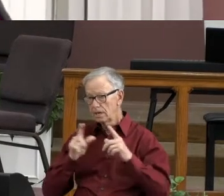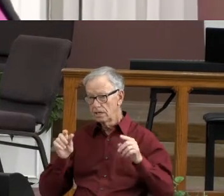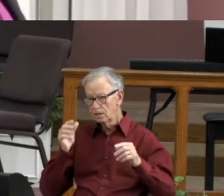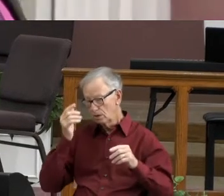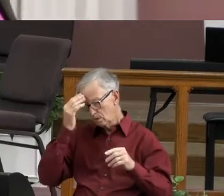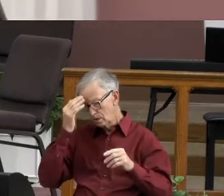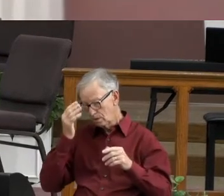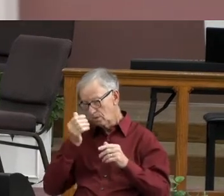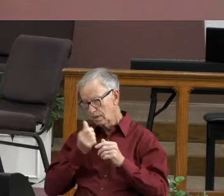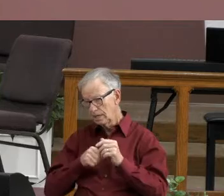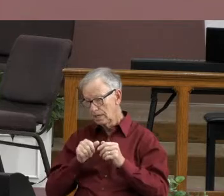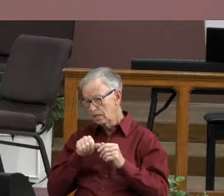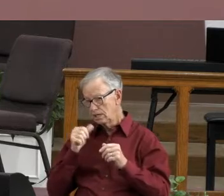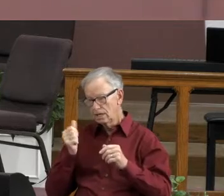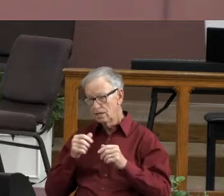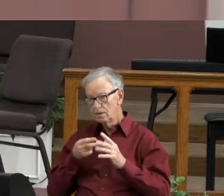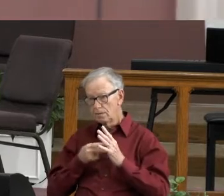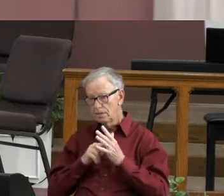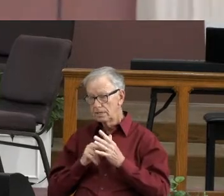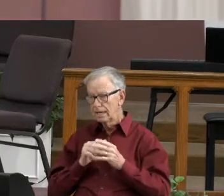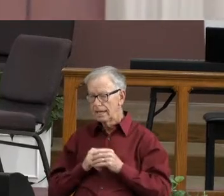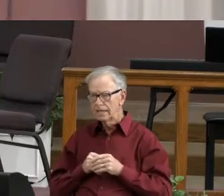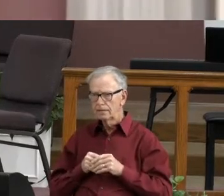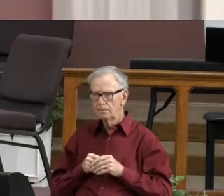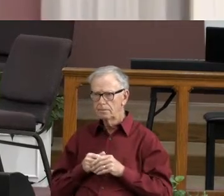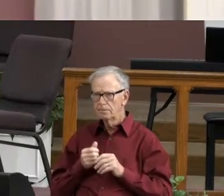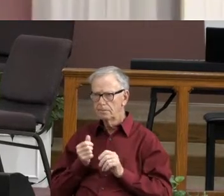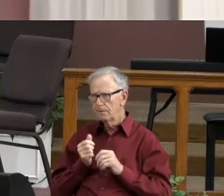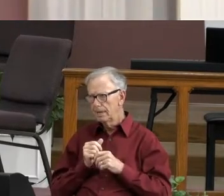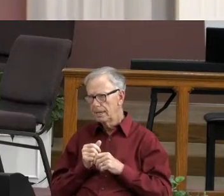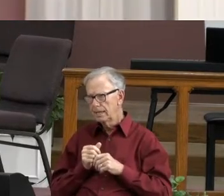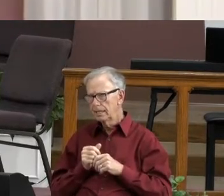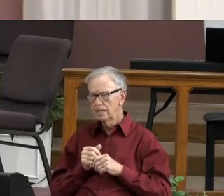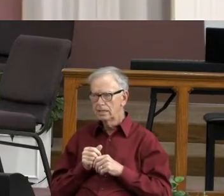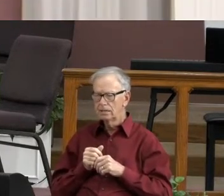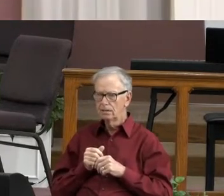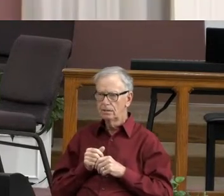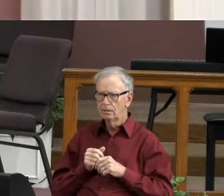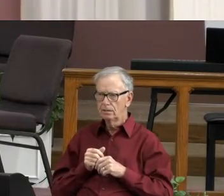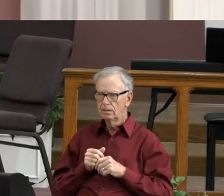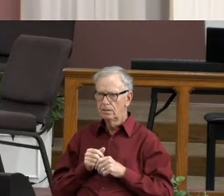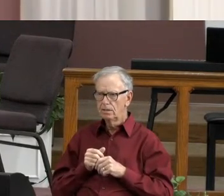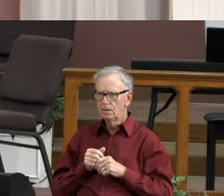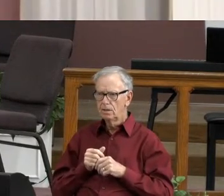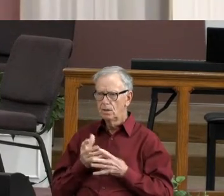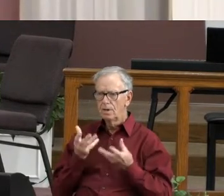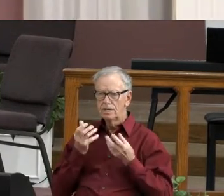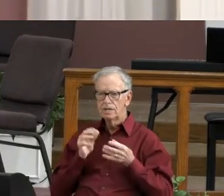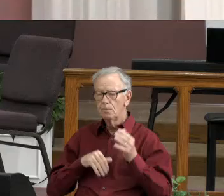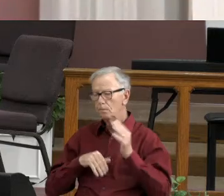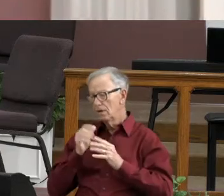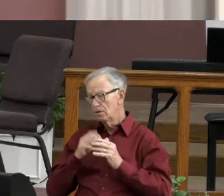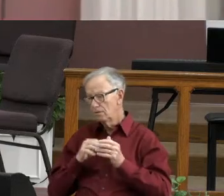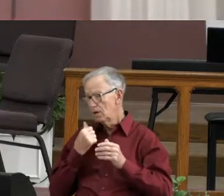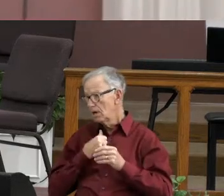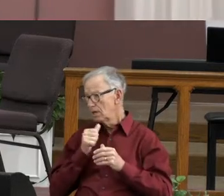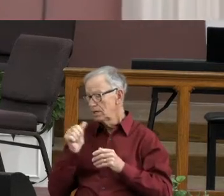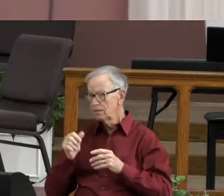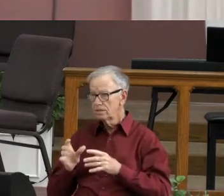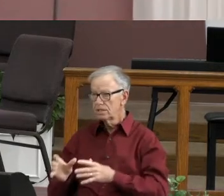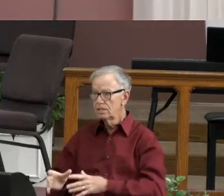means. Oh, I could make a case here. We want to build for ourselves a tower to